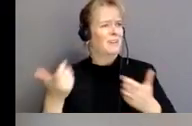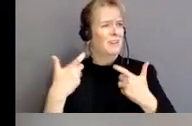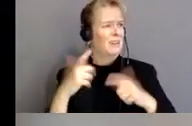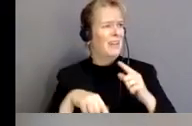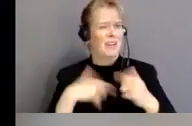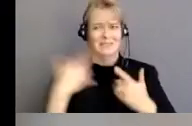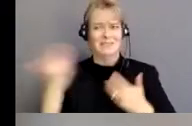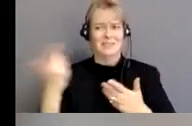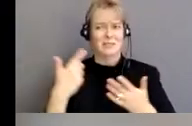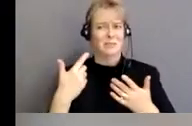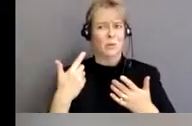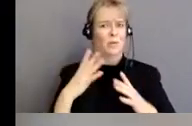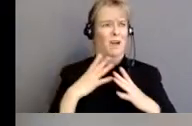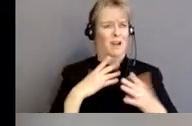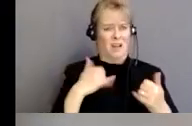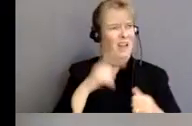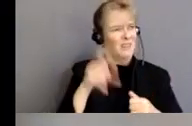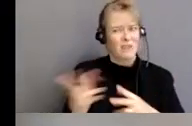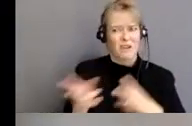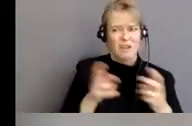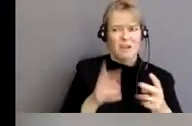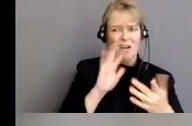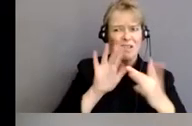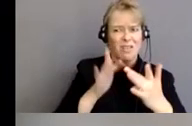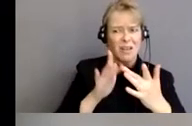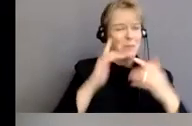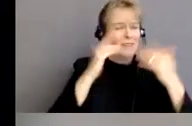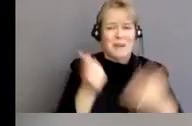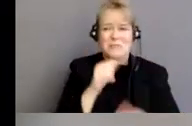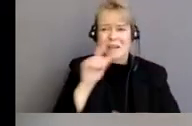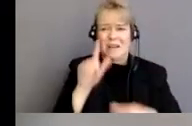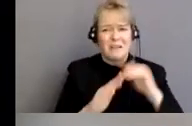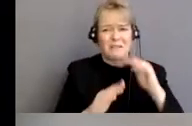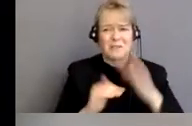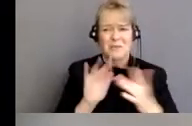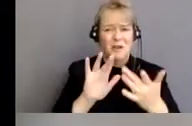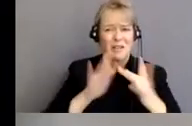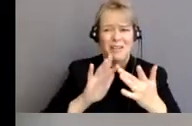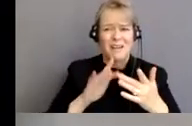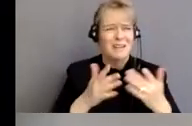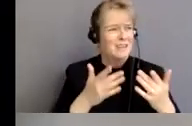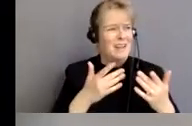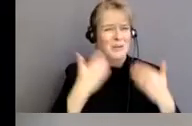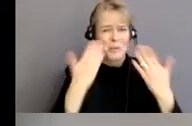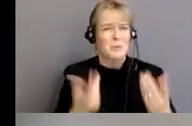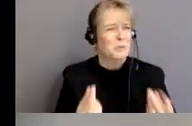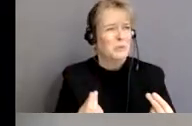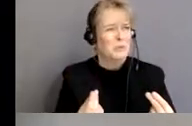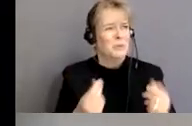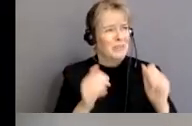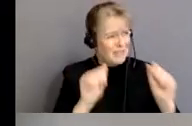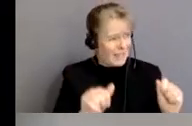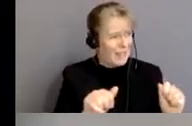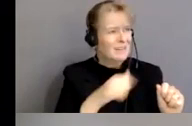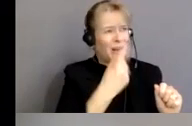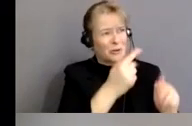comfortable online. I don't know what to do. Could I get someone else to do it for me? So you know what? You want to ensure that you have this process